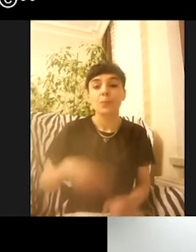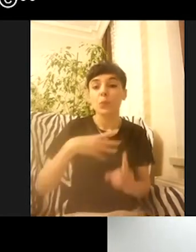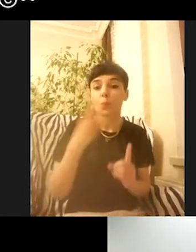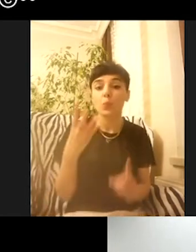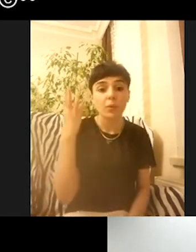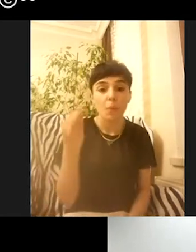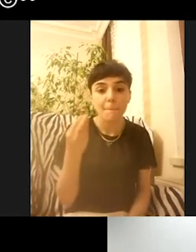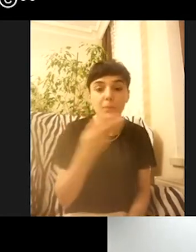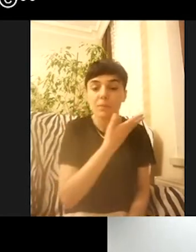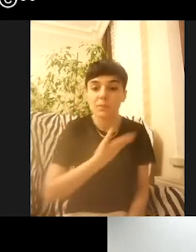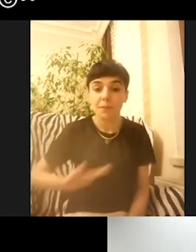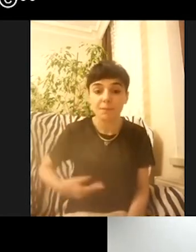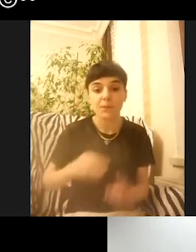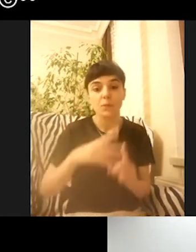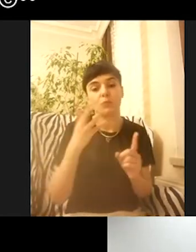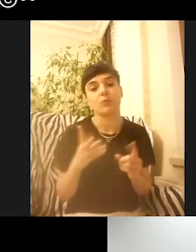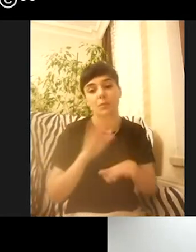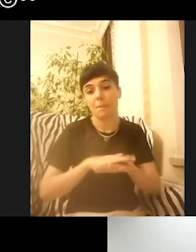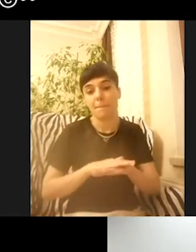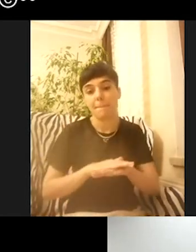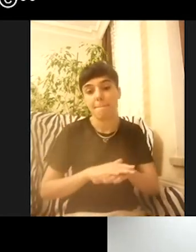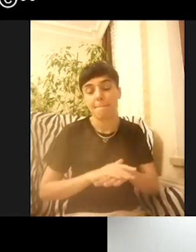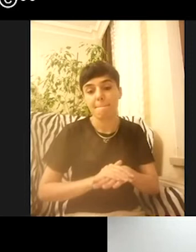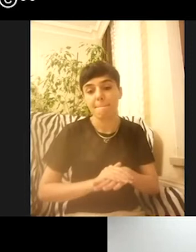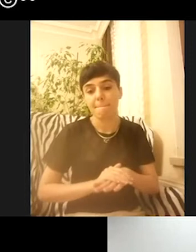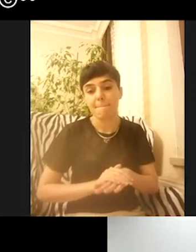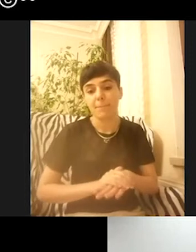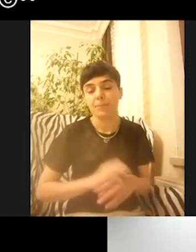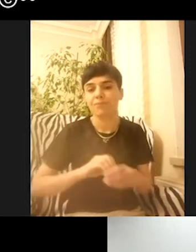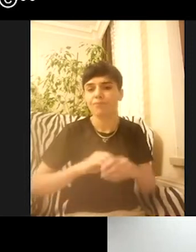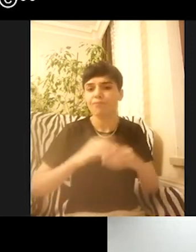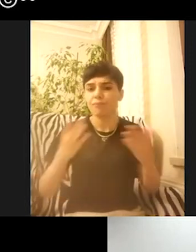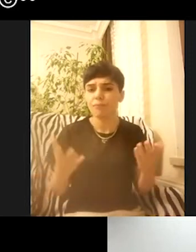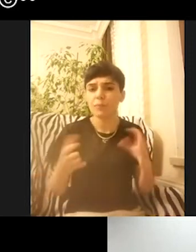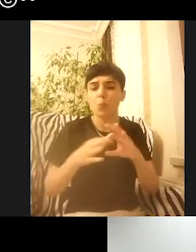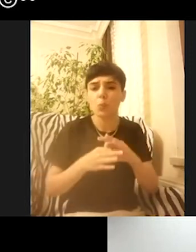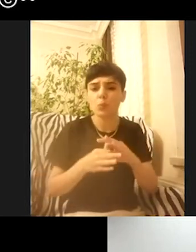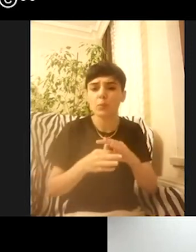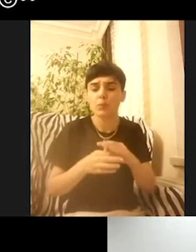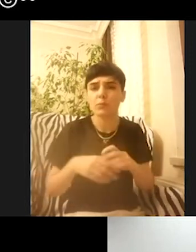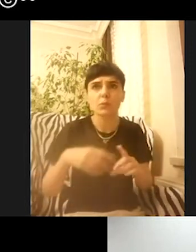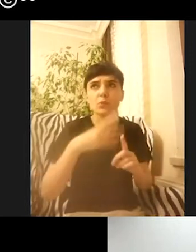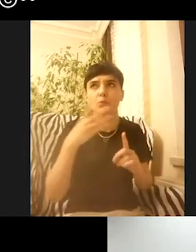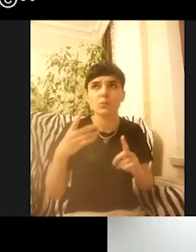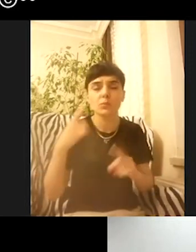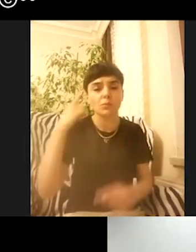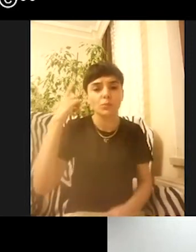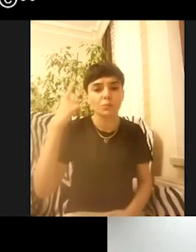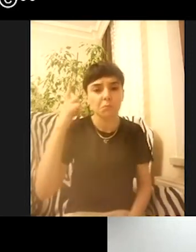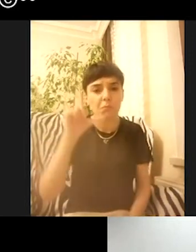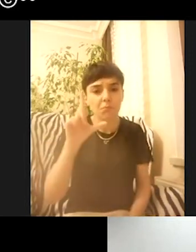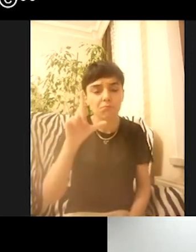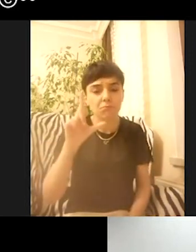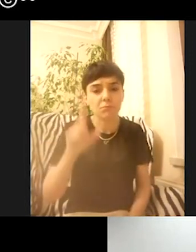queering the way how we organize, how we think through this. If queerness is a continuous questioning, if continuous fight against all